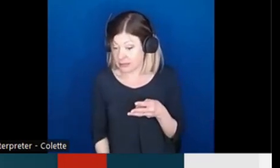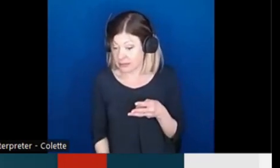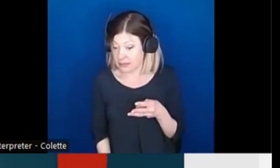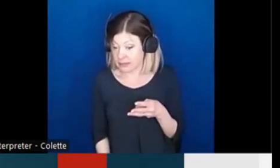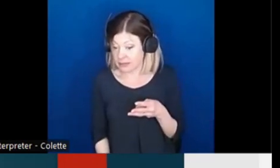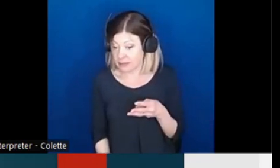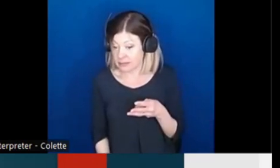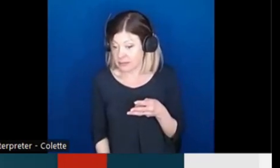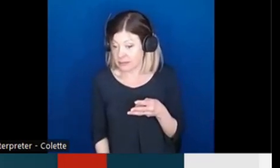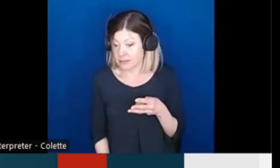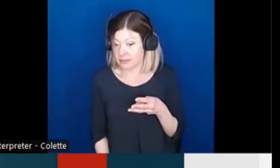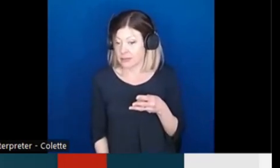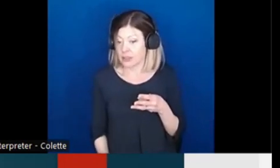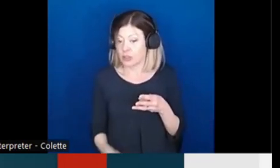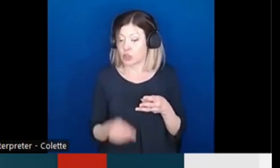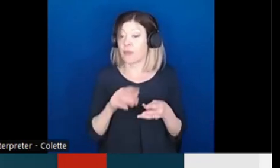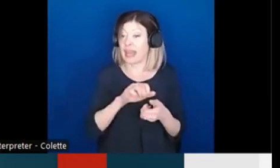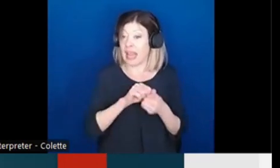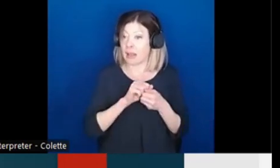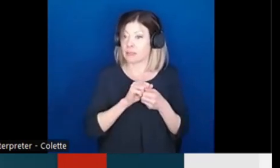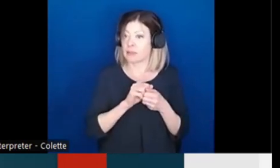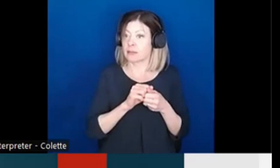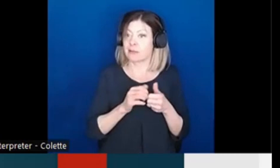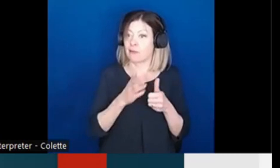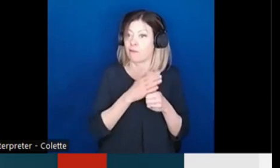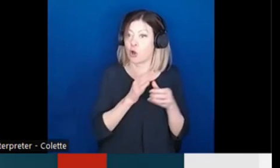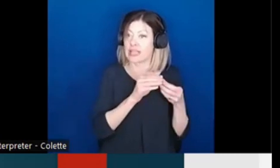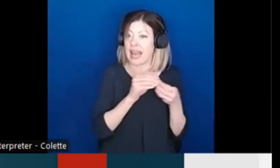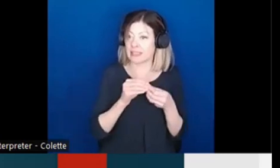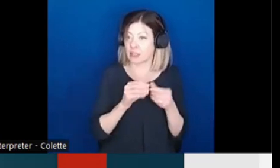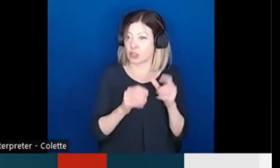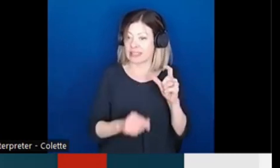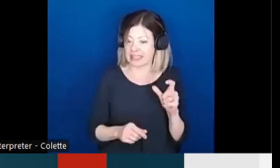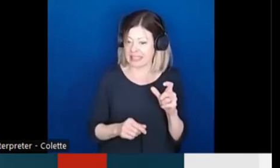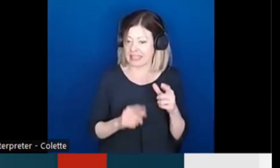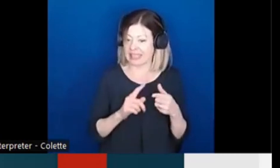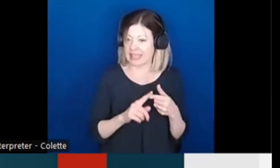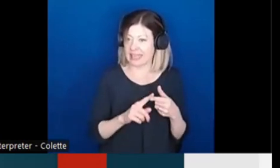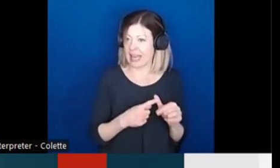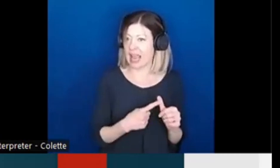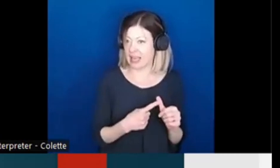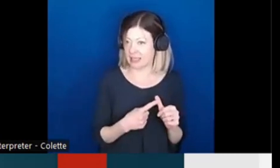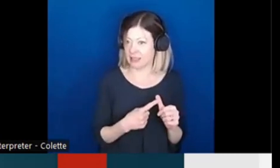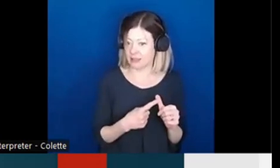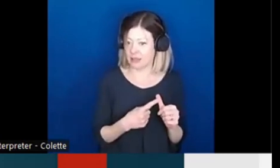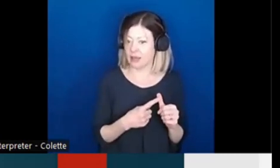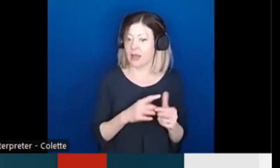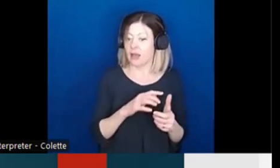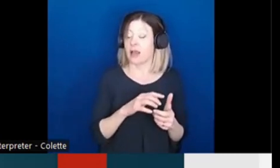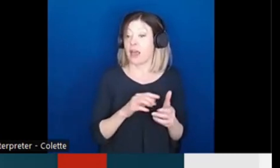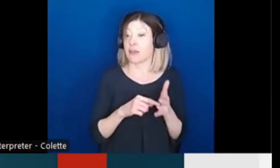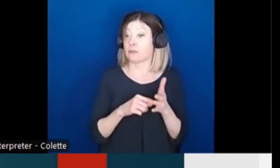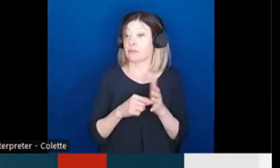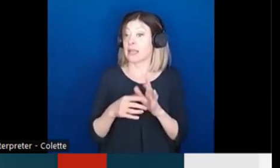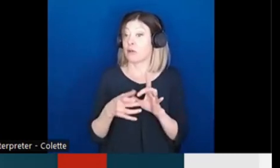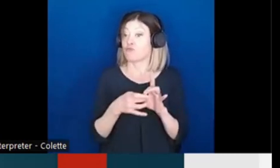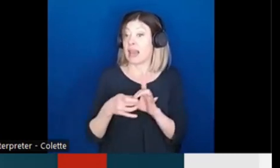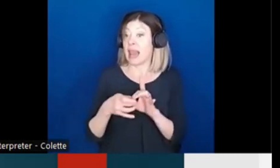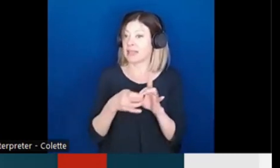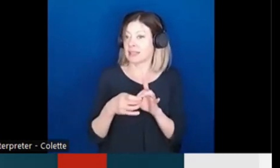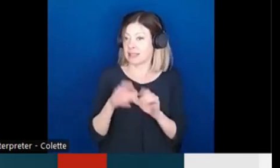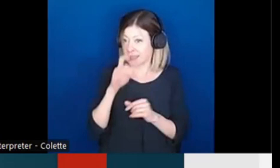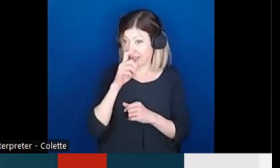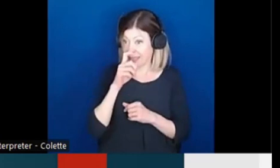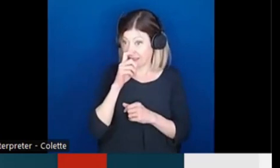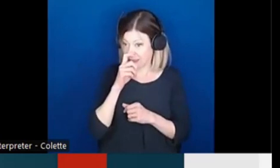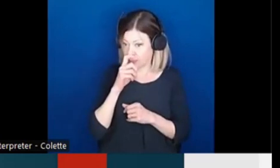their initials. They've kept the fact they're related. Charlotte becomes Currer, Emily Ellis, and Acton